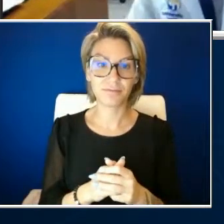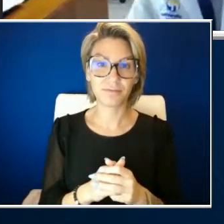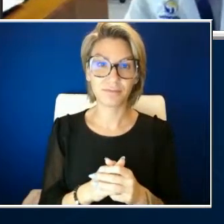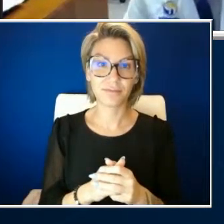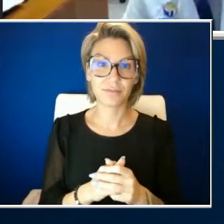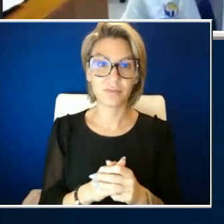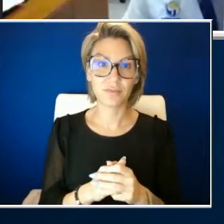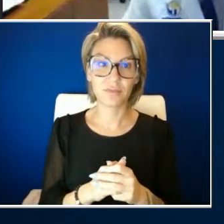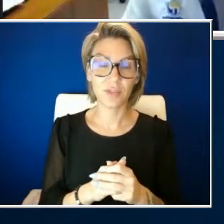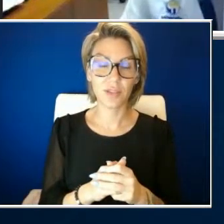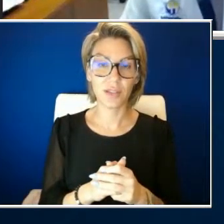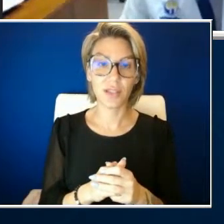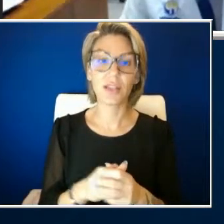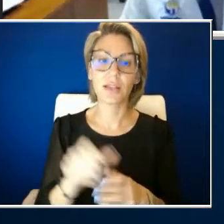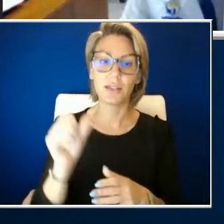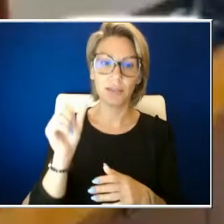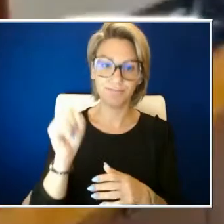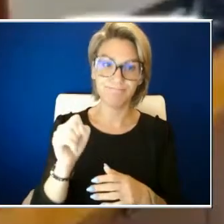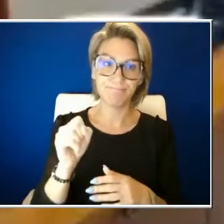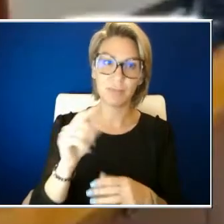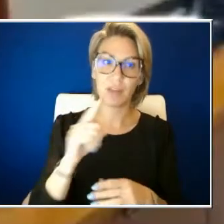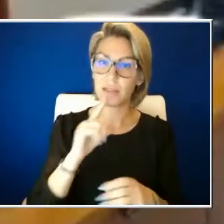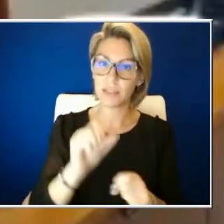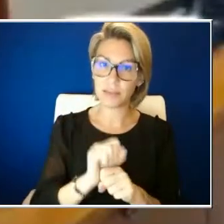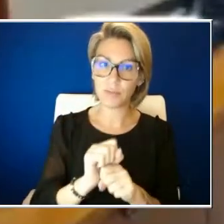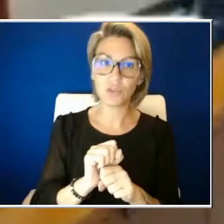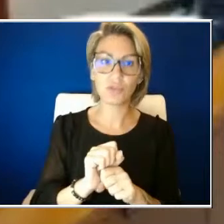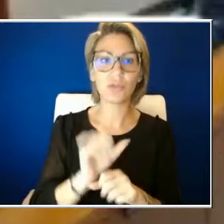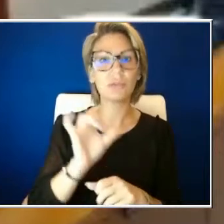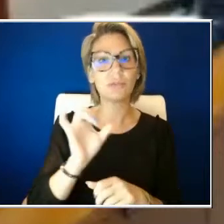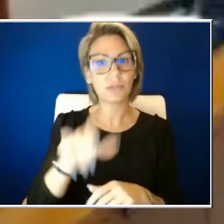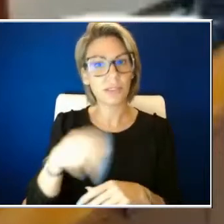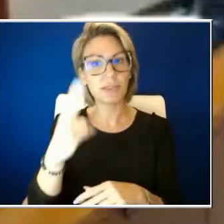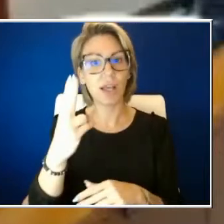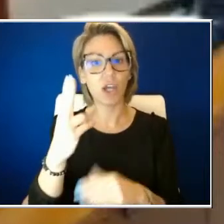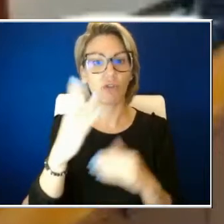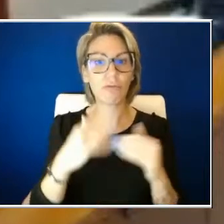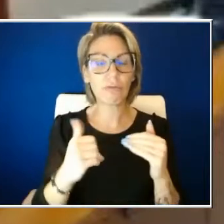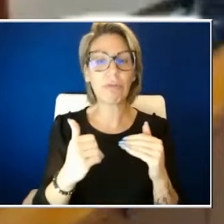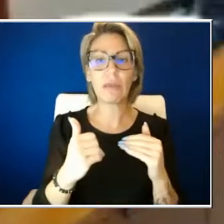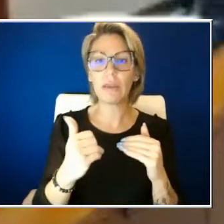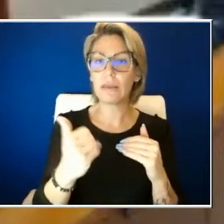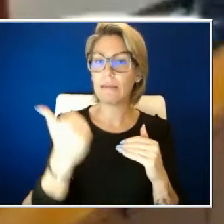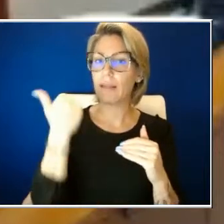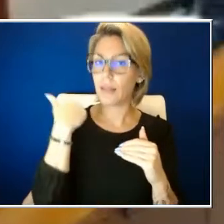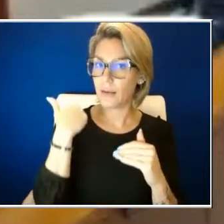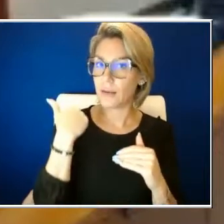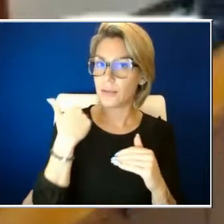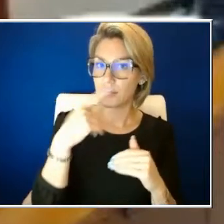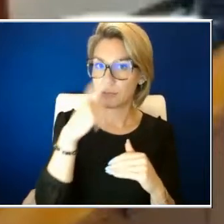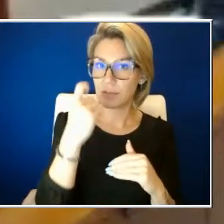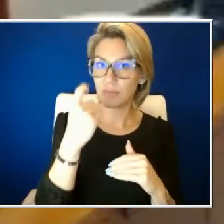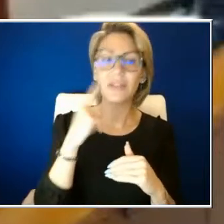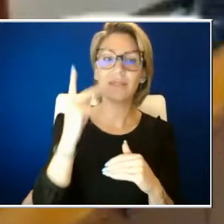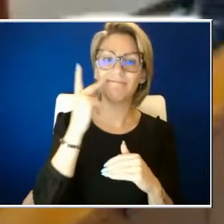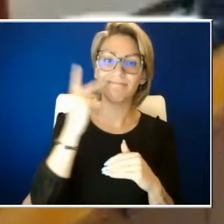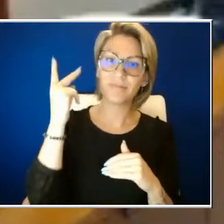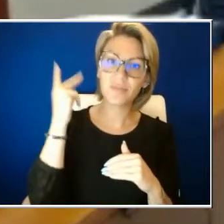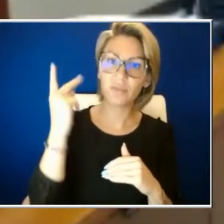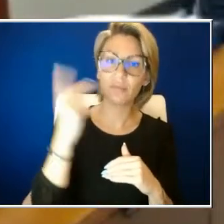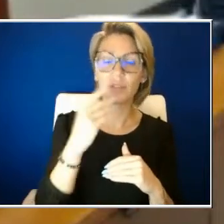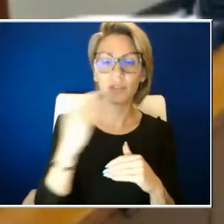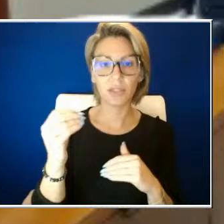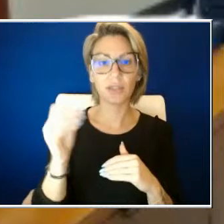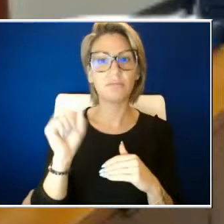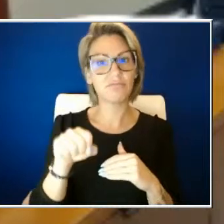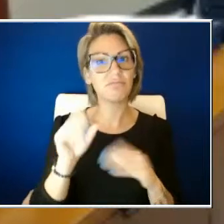Yeah, no, it's absolutely. I mean, that's higher than it was last summer as I look back, and so yeah,